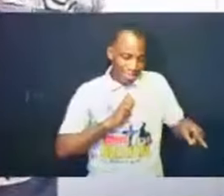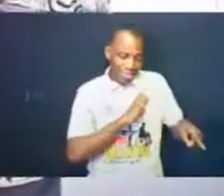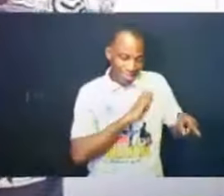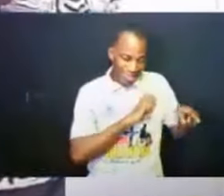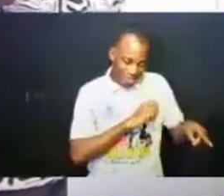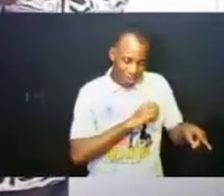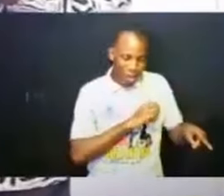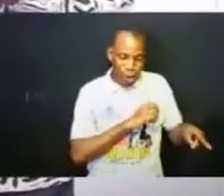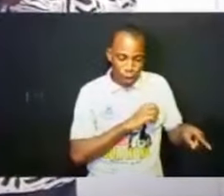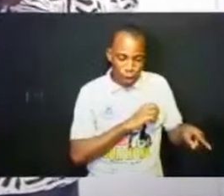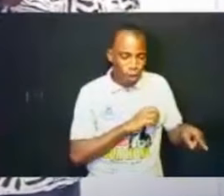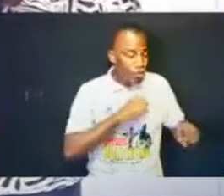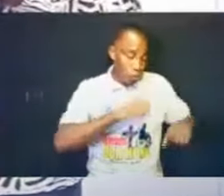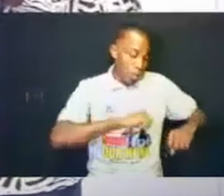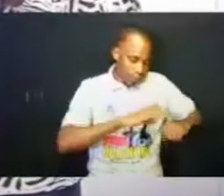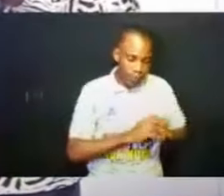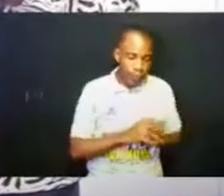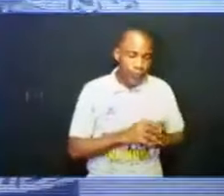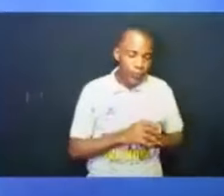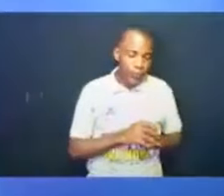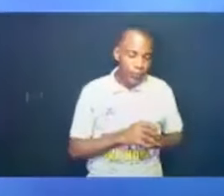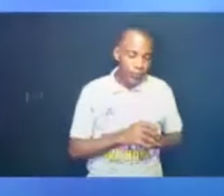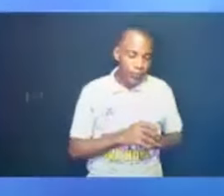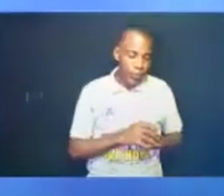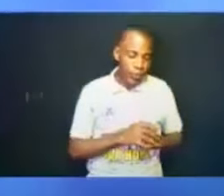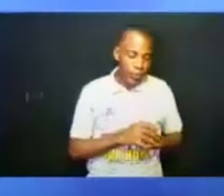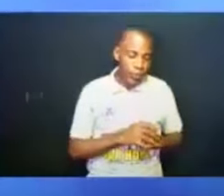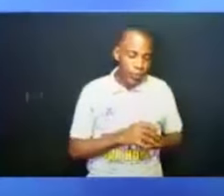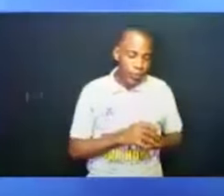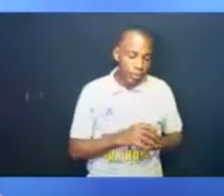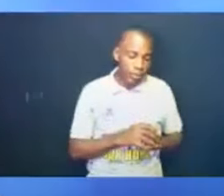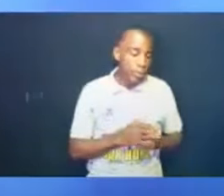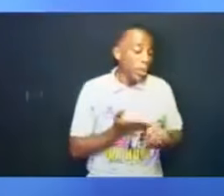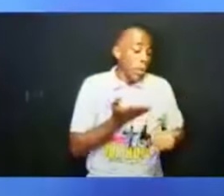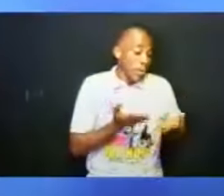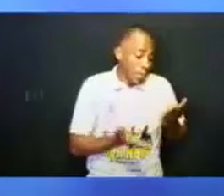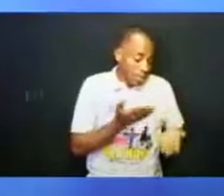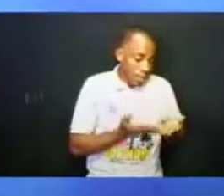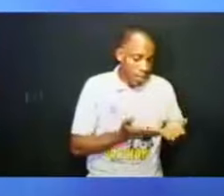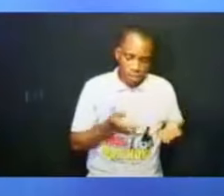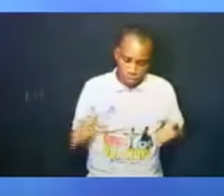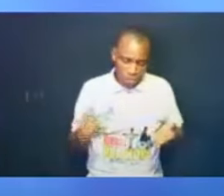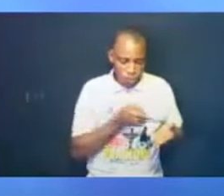about the presiding elder that is evil goes to visit the one who didn't come to church.